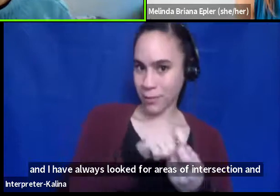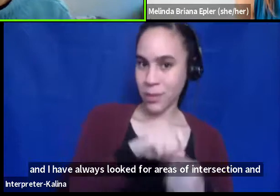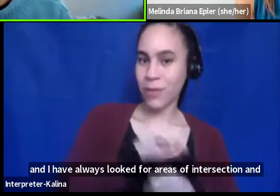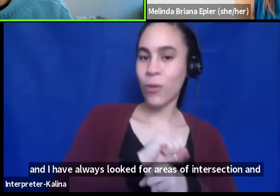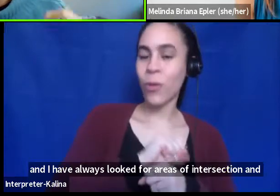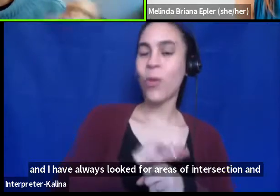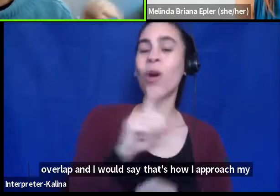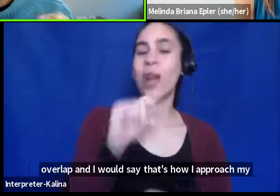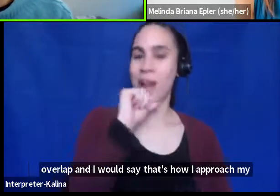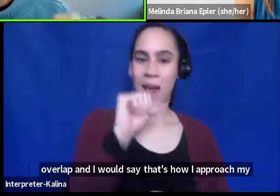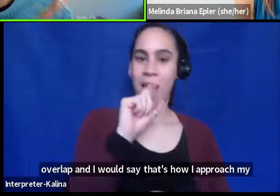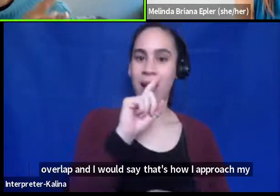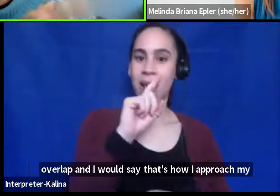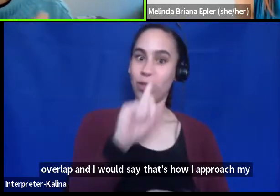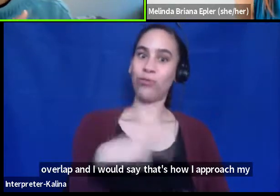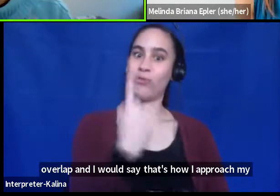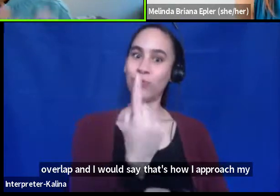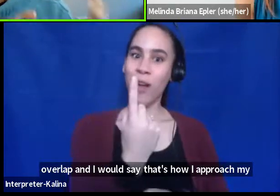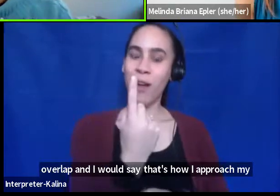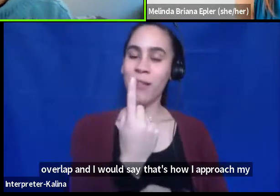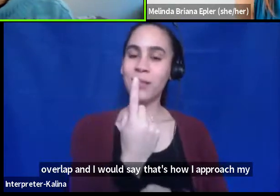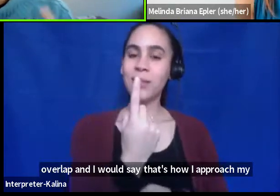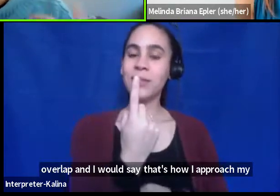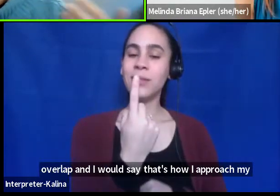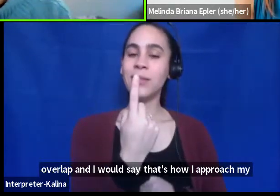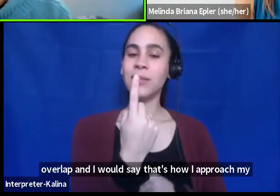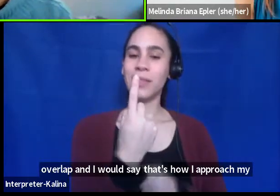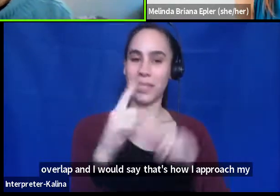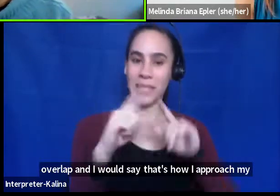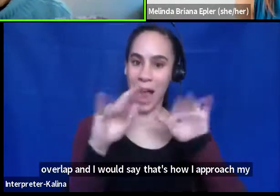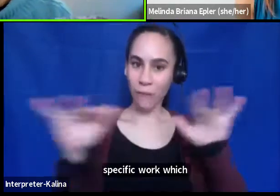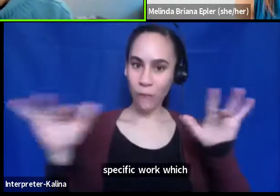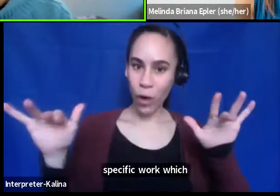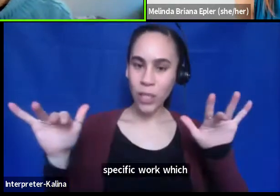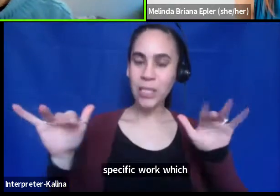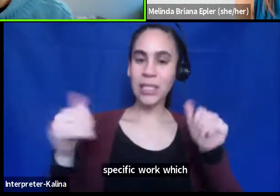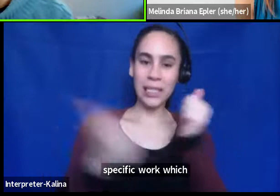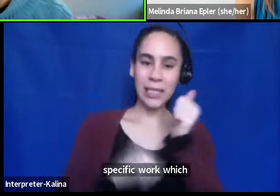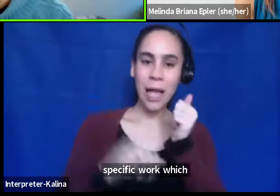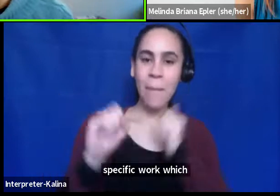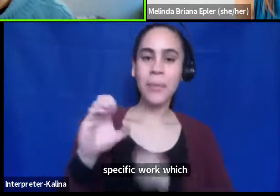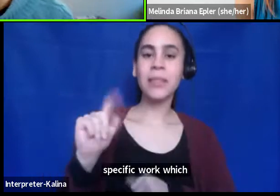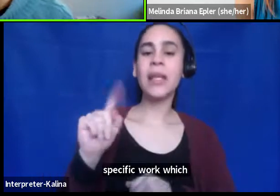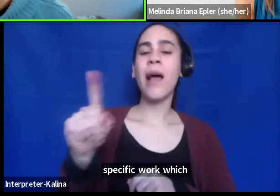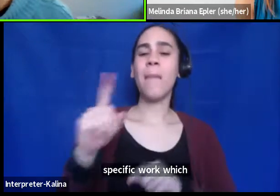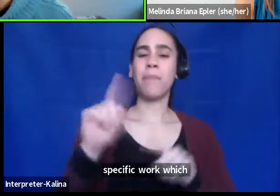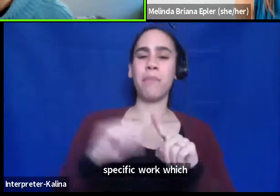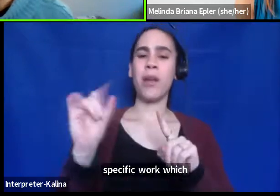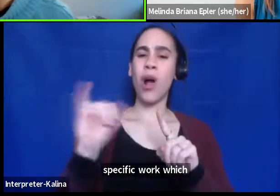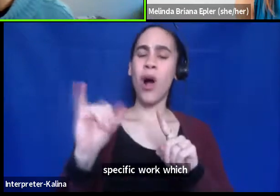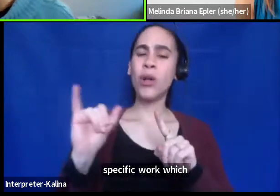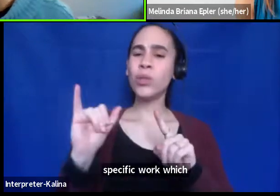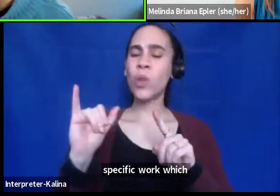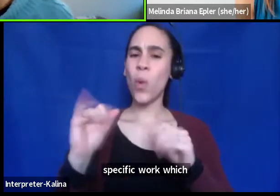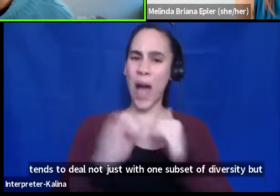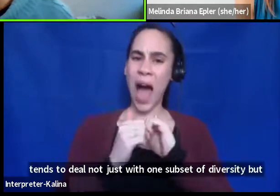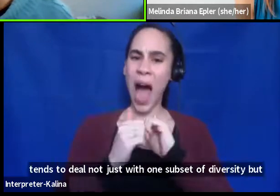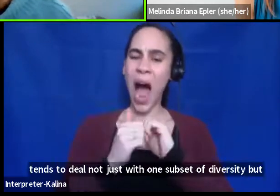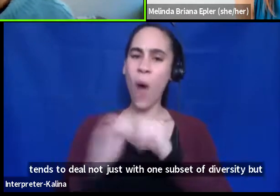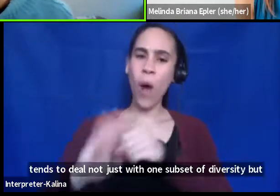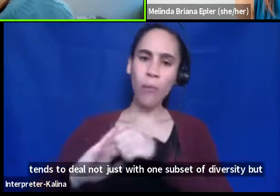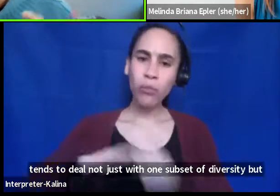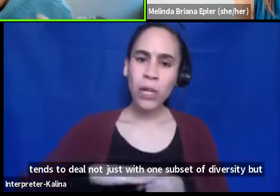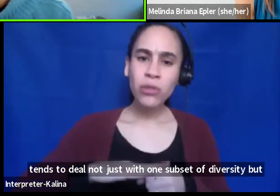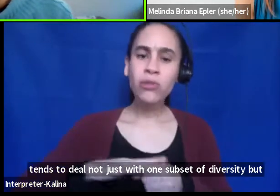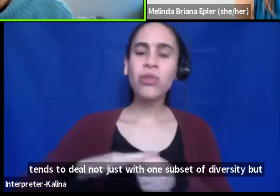just with one subset of diversity, but with the interconnectedness of oppression and the ways in which we can all sort of work